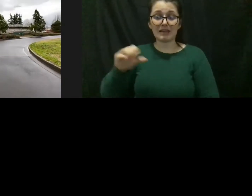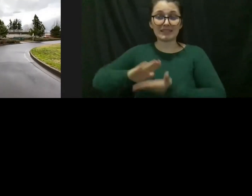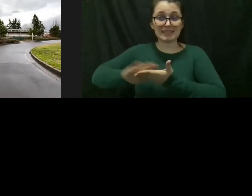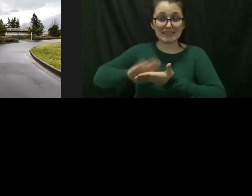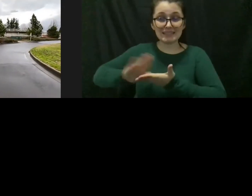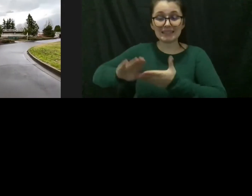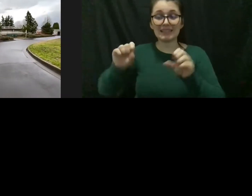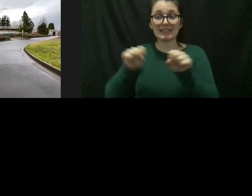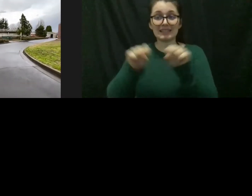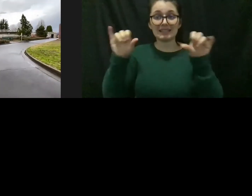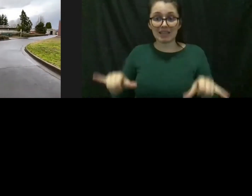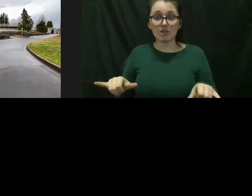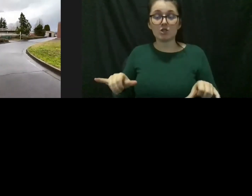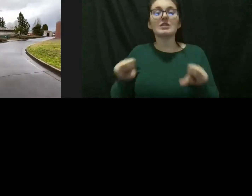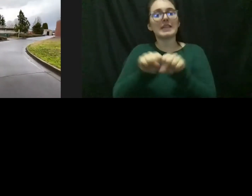our.